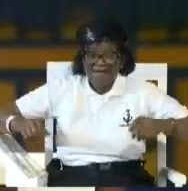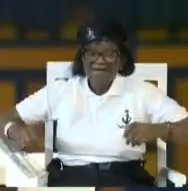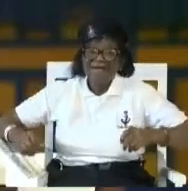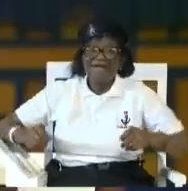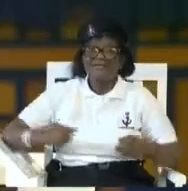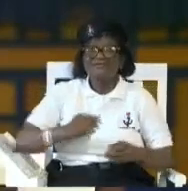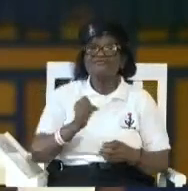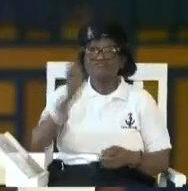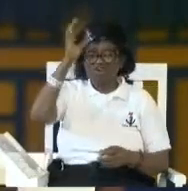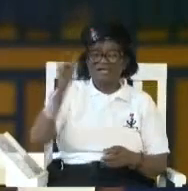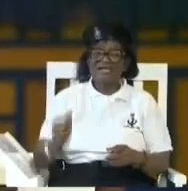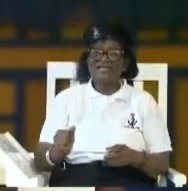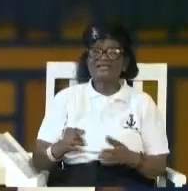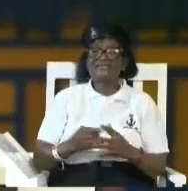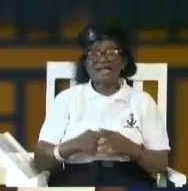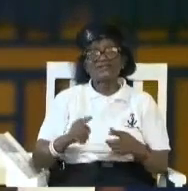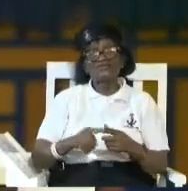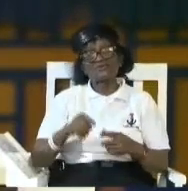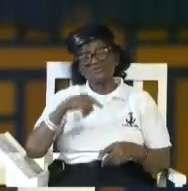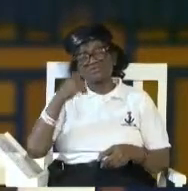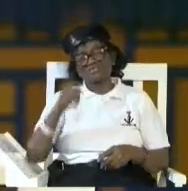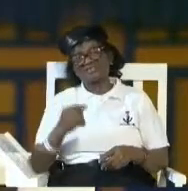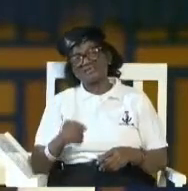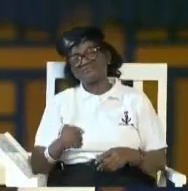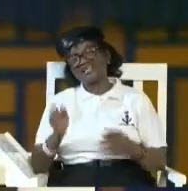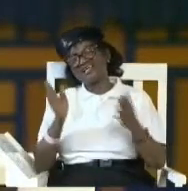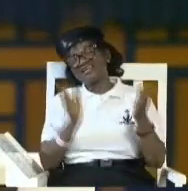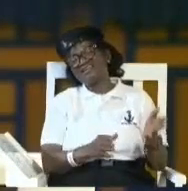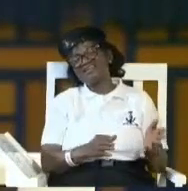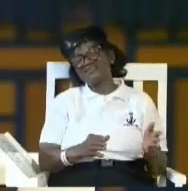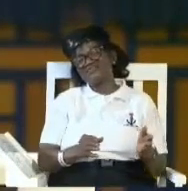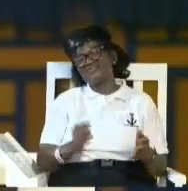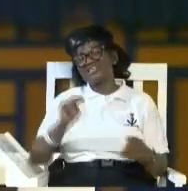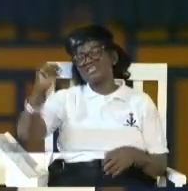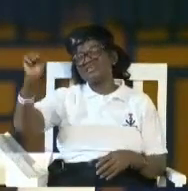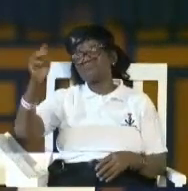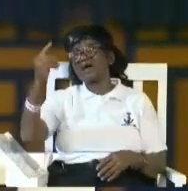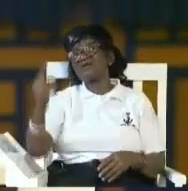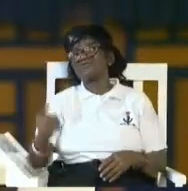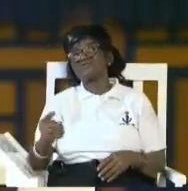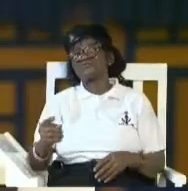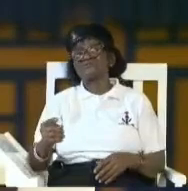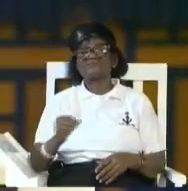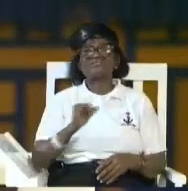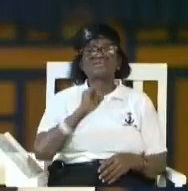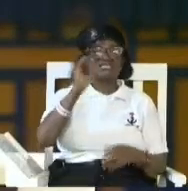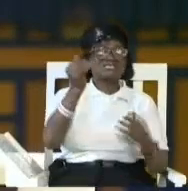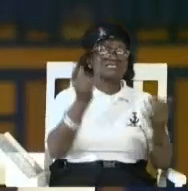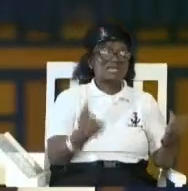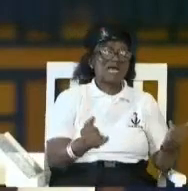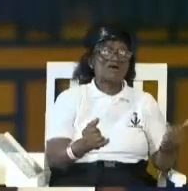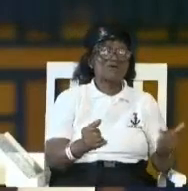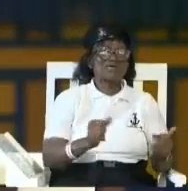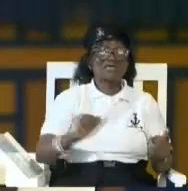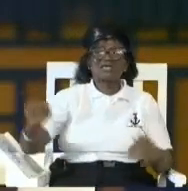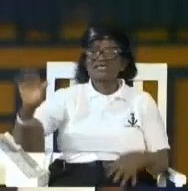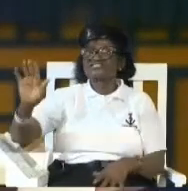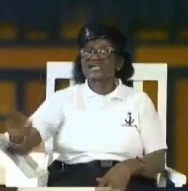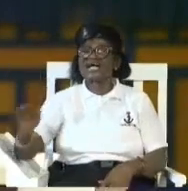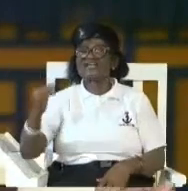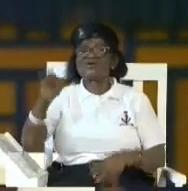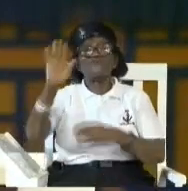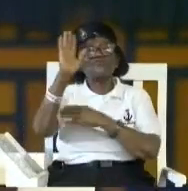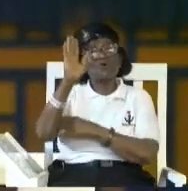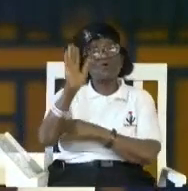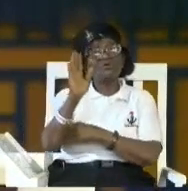suddenly begin to say, leave him alone. He's now a child of God. Your name